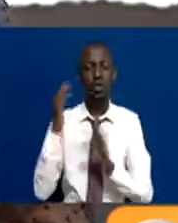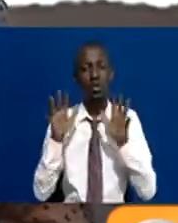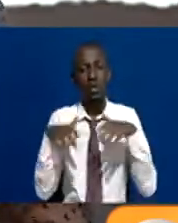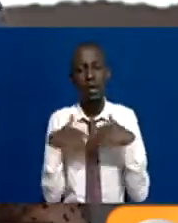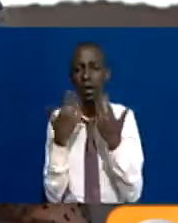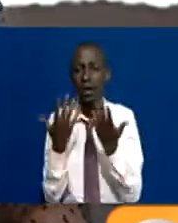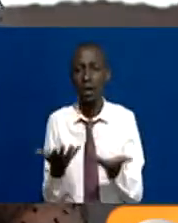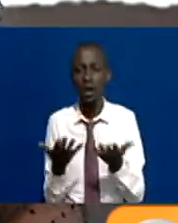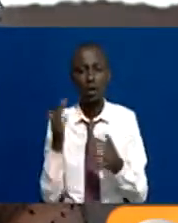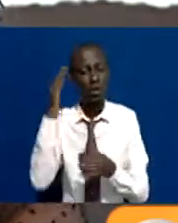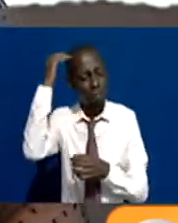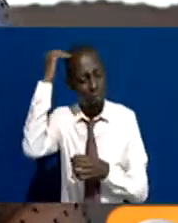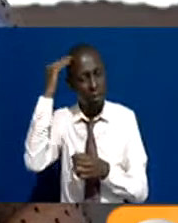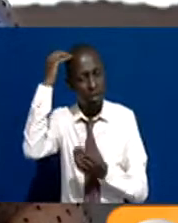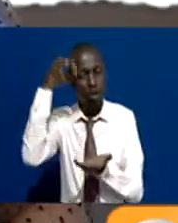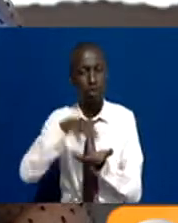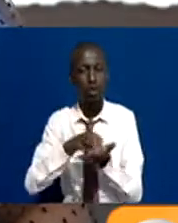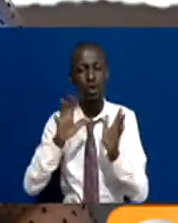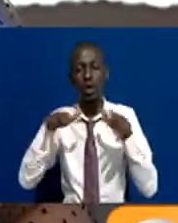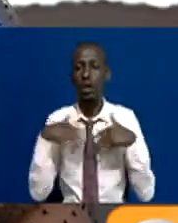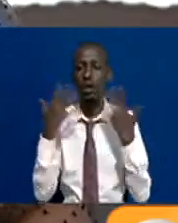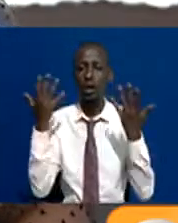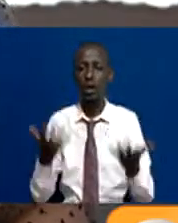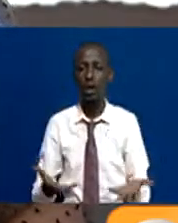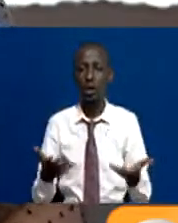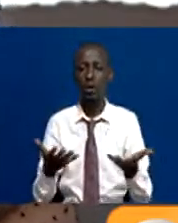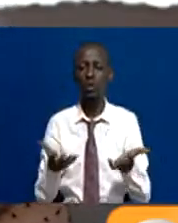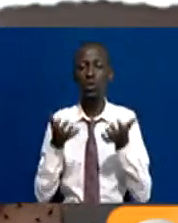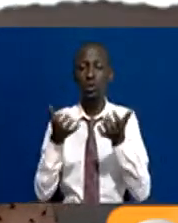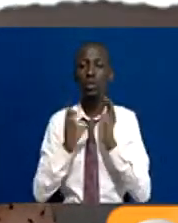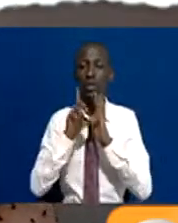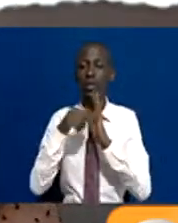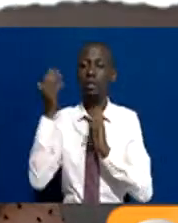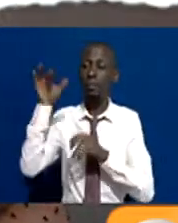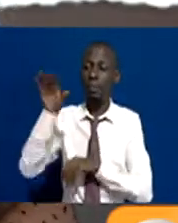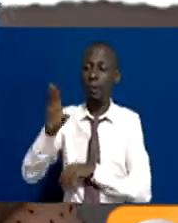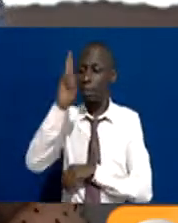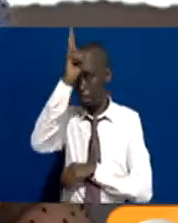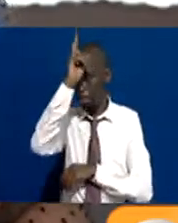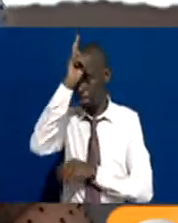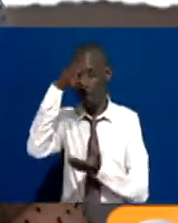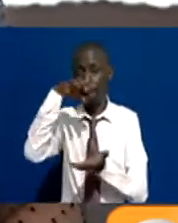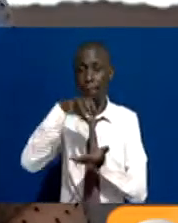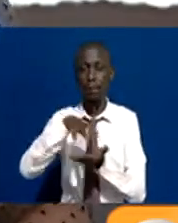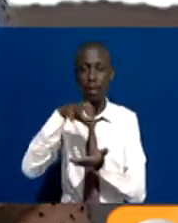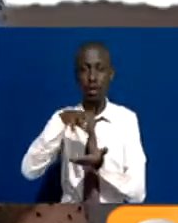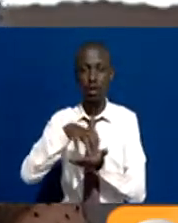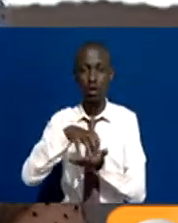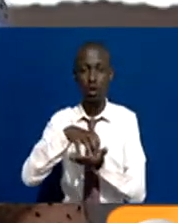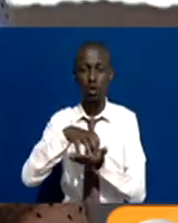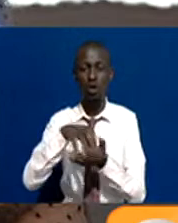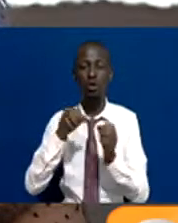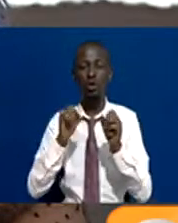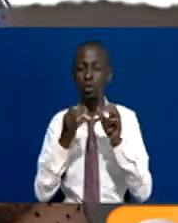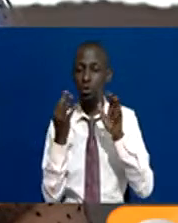the mental status at the time. And then that needs to be returned to the police station again, and it goes into the police